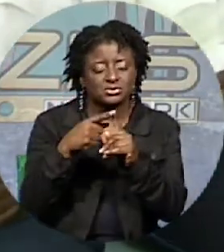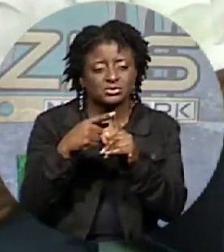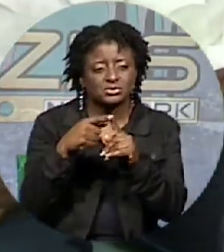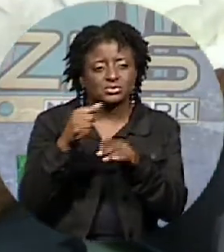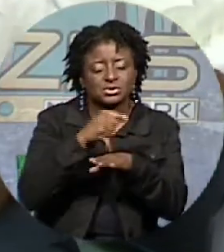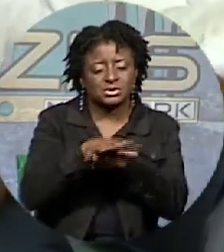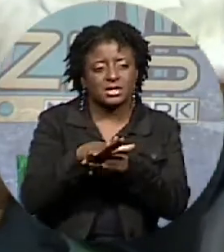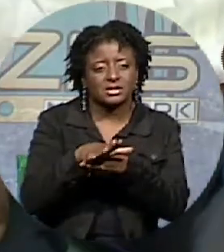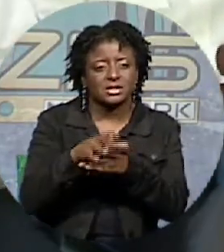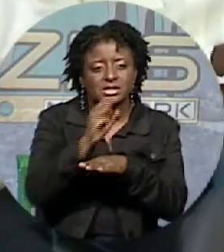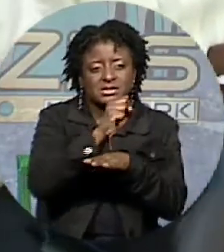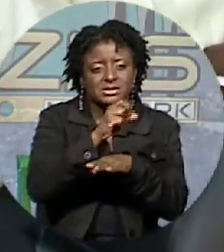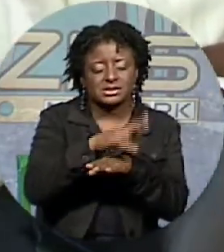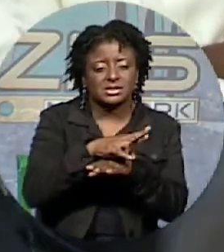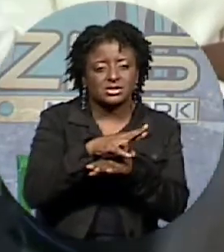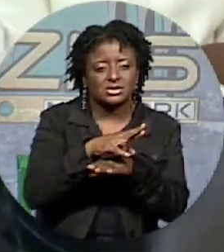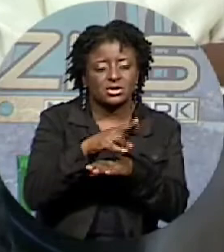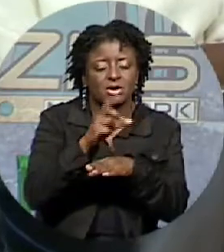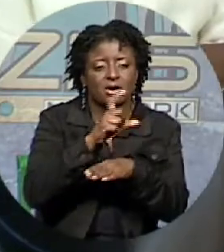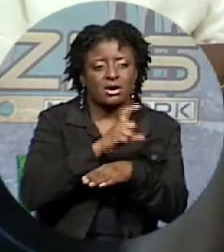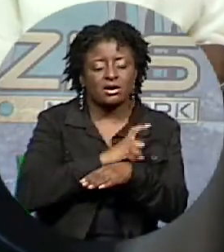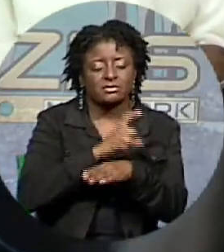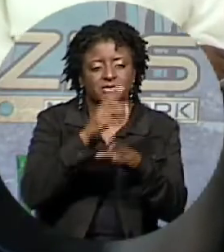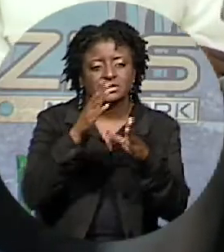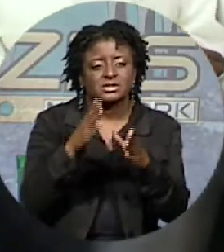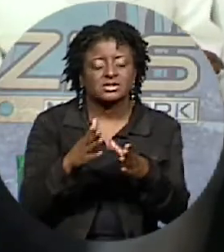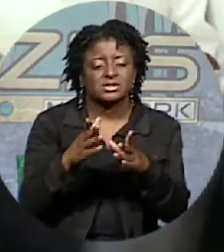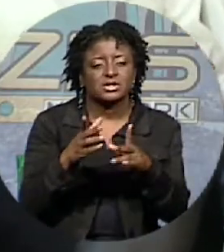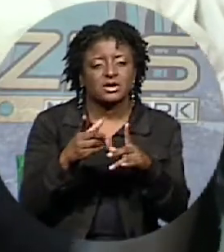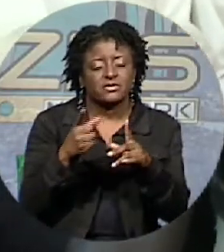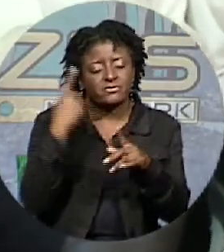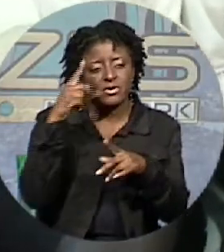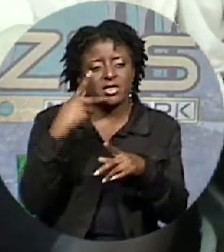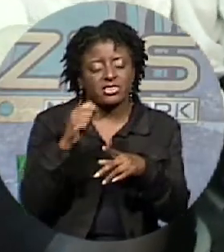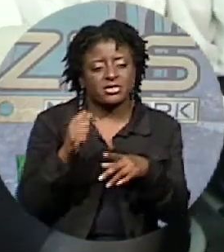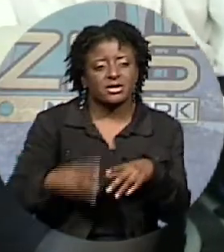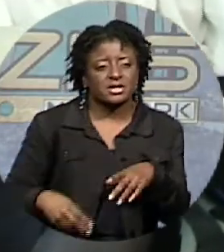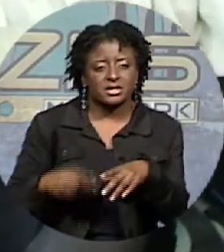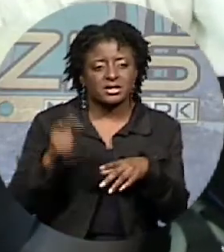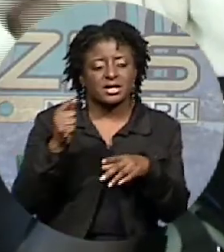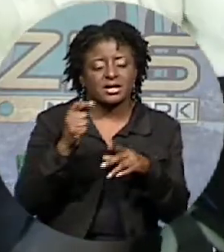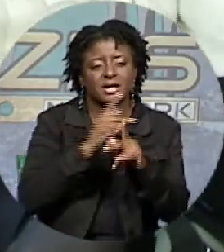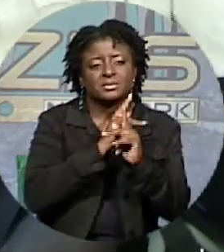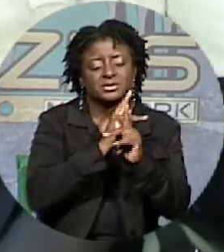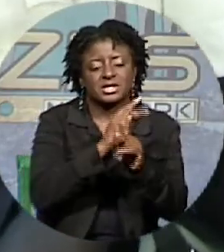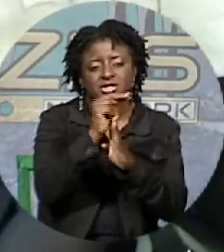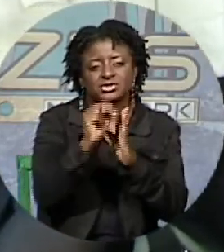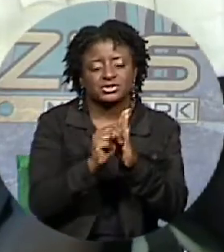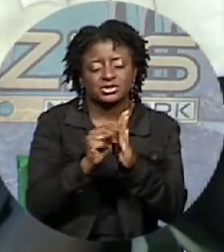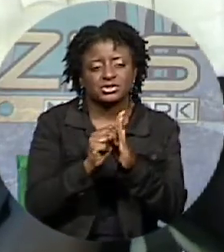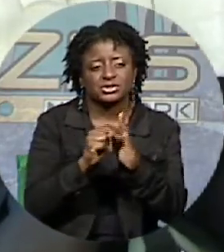to expand the canine dog detection unit, enhance its closed-circuit television unit, and expand on